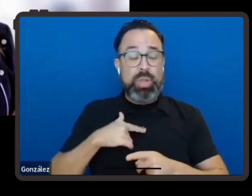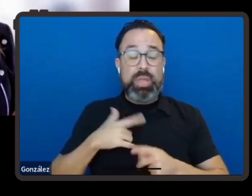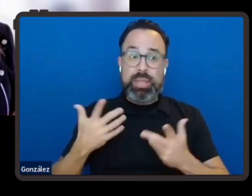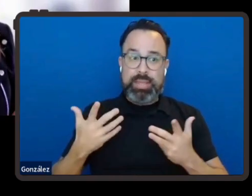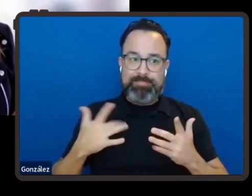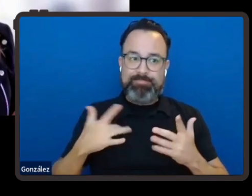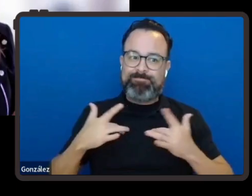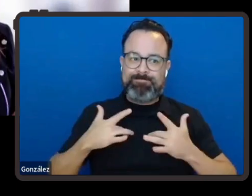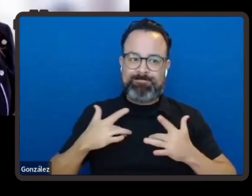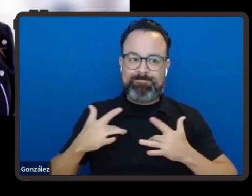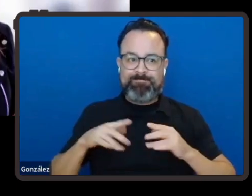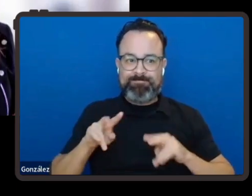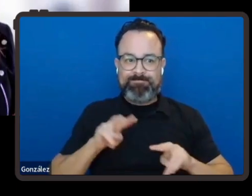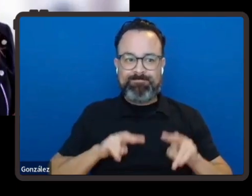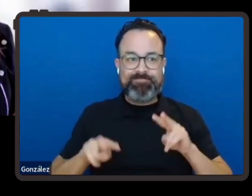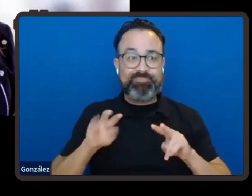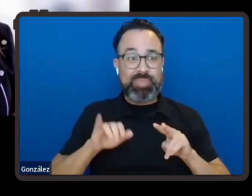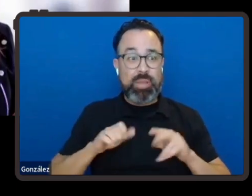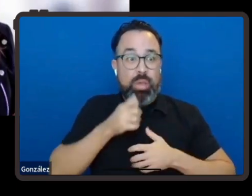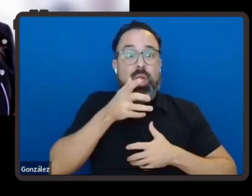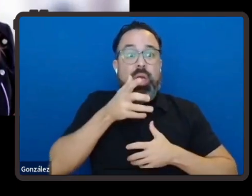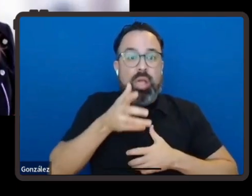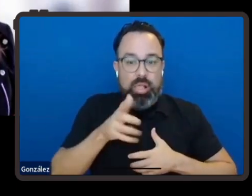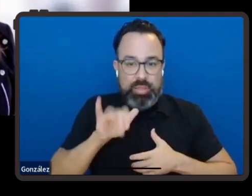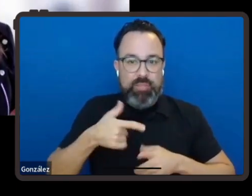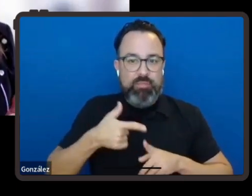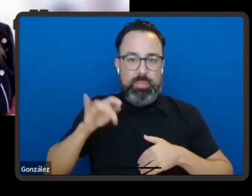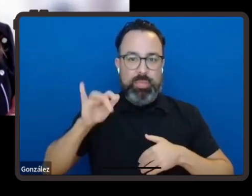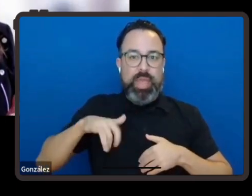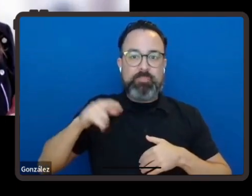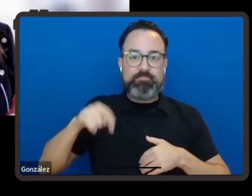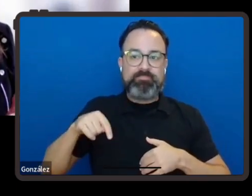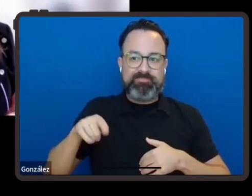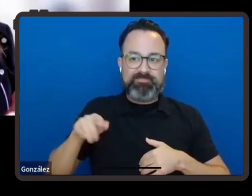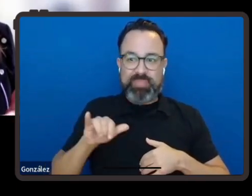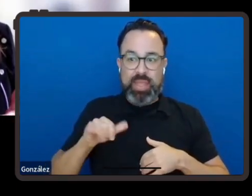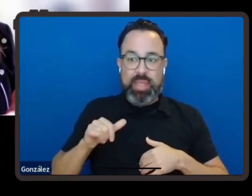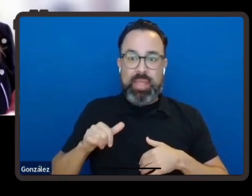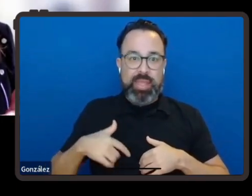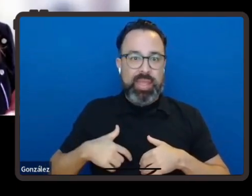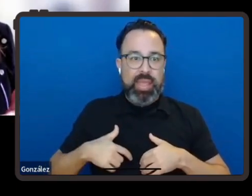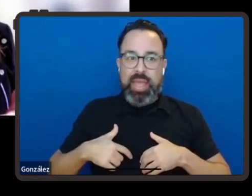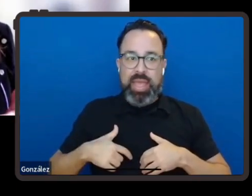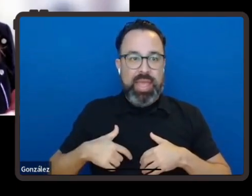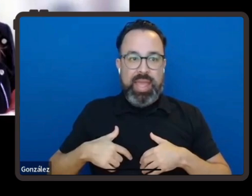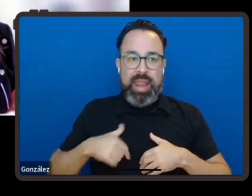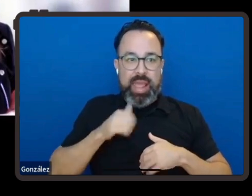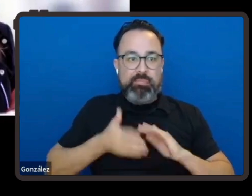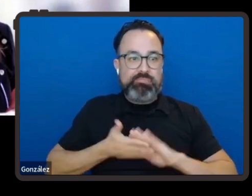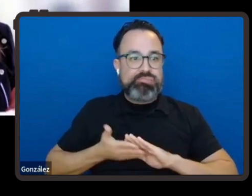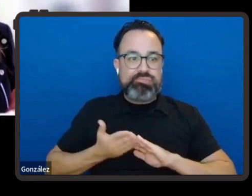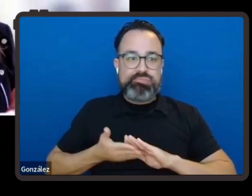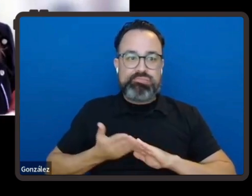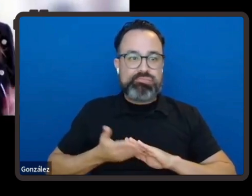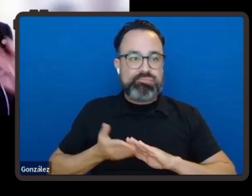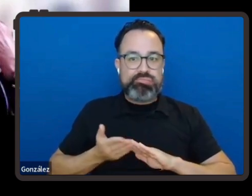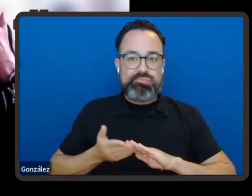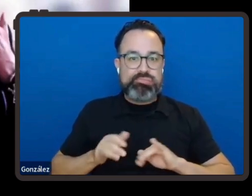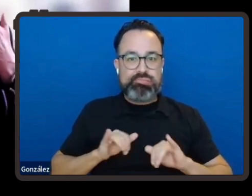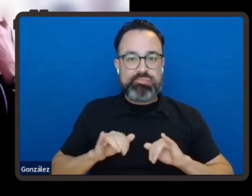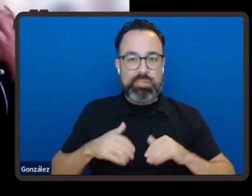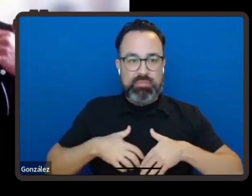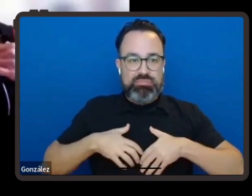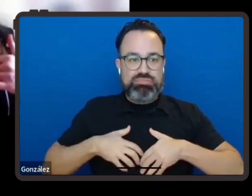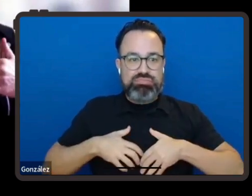the vomiting seems to be coming from, and so you've got a number of organ systems. Well, not organ. You've got the gut. Gut